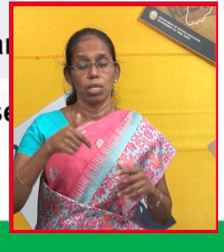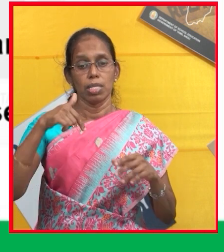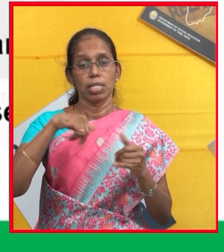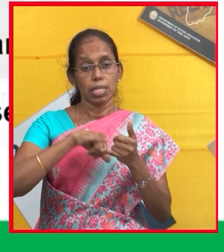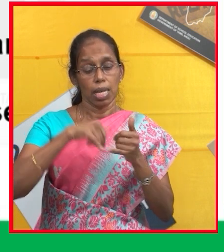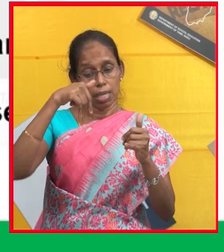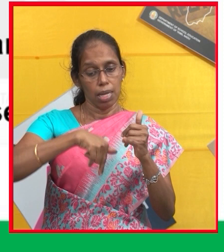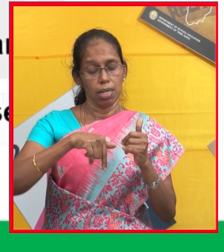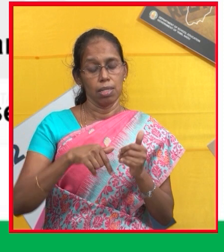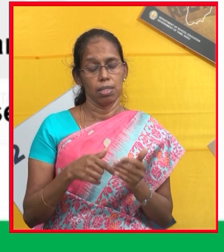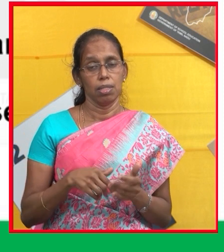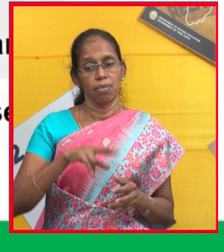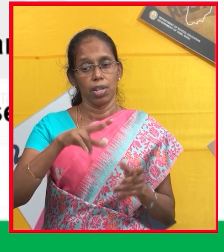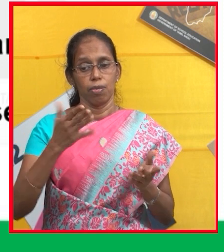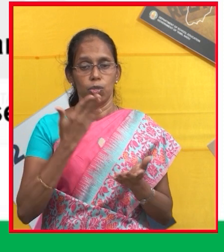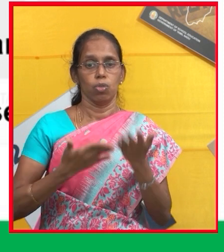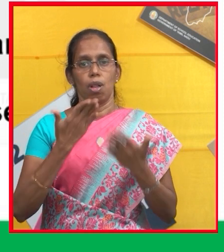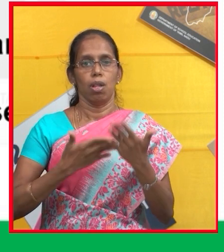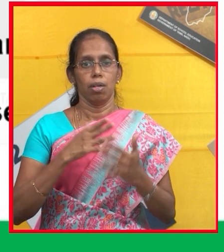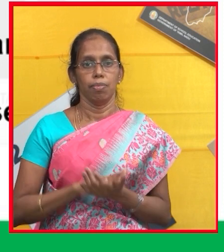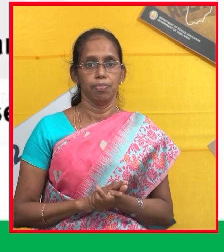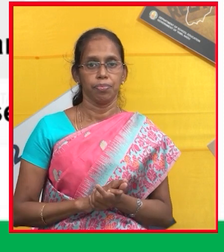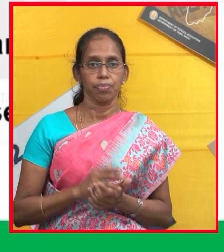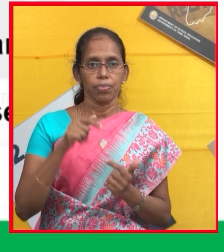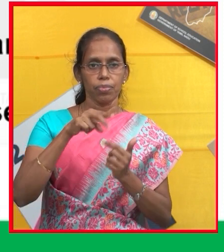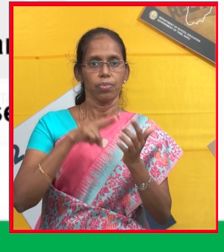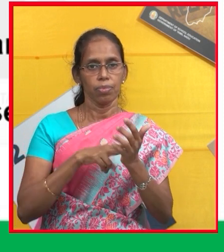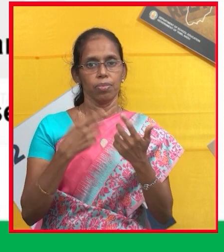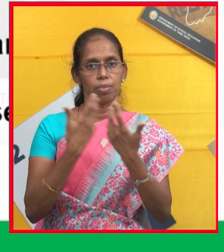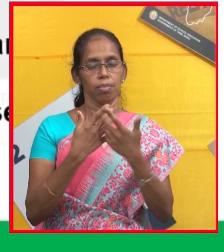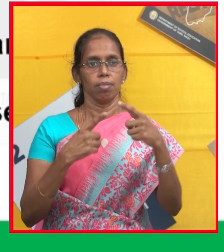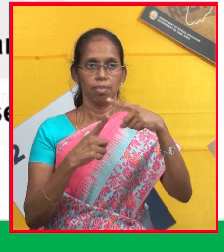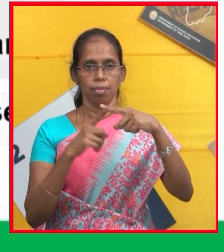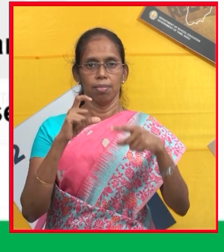southern naval base in Kochi. Can you expand INWTC?